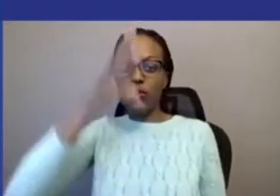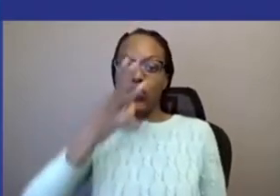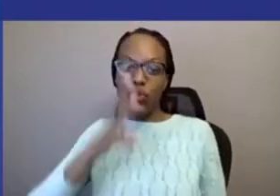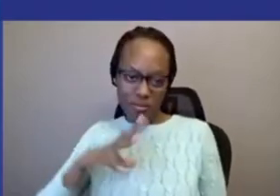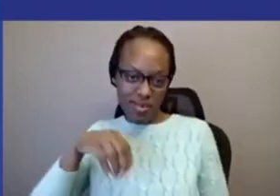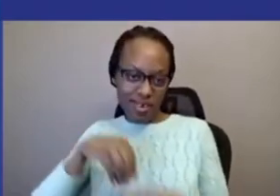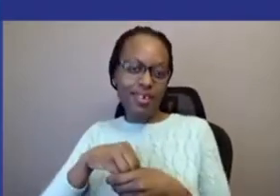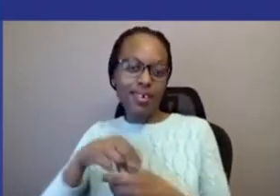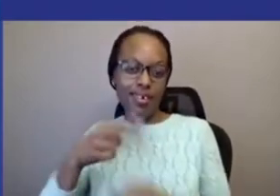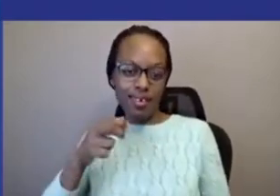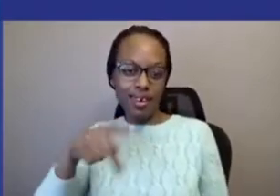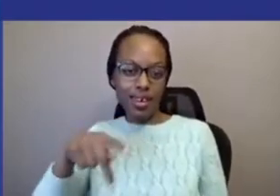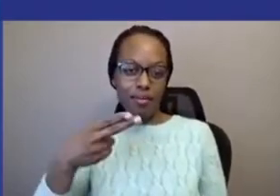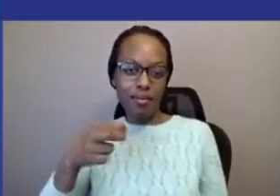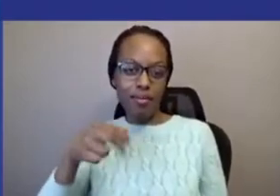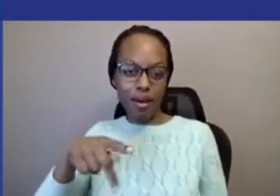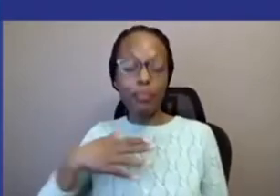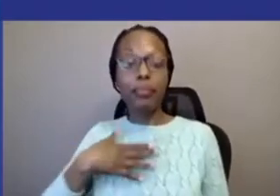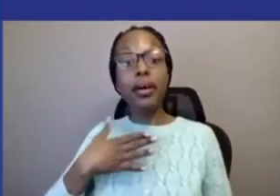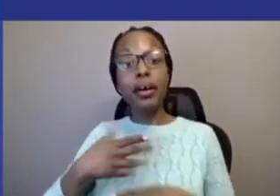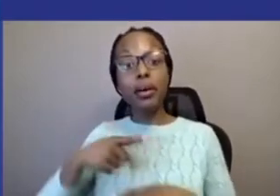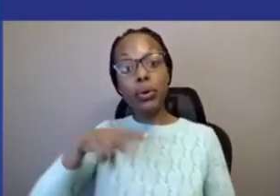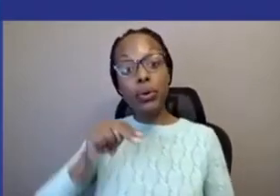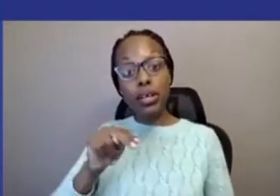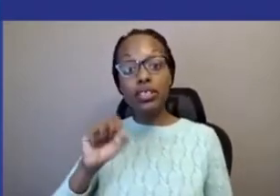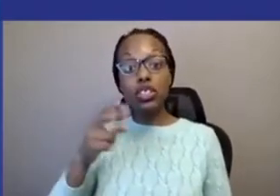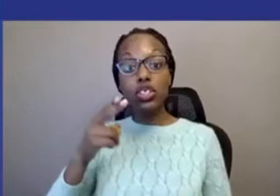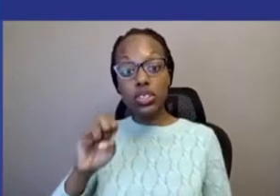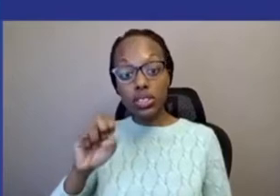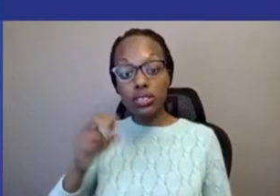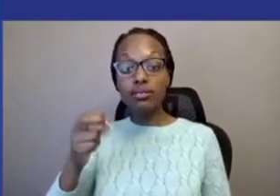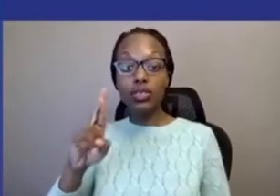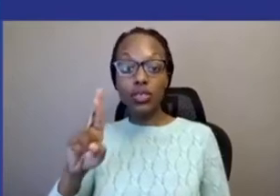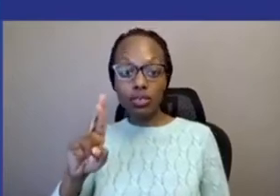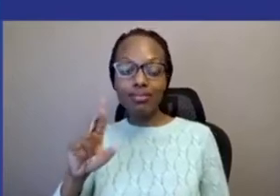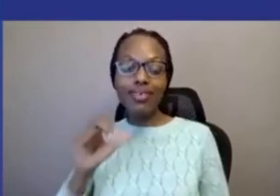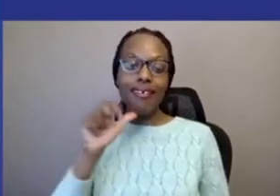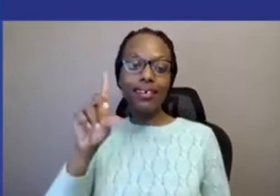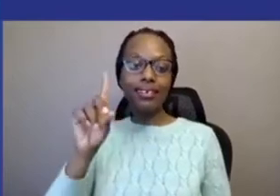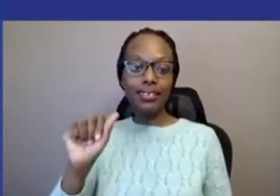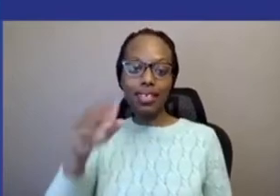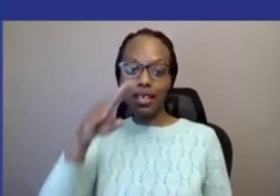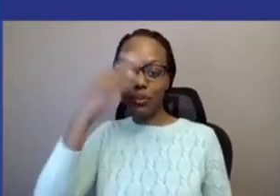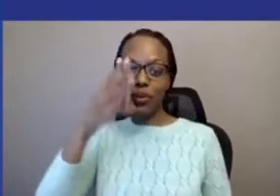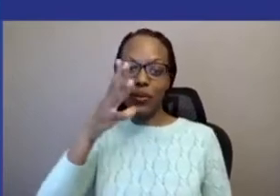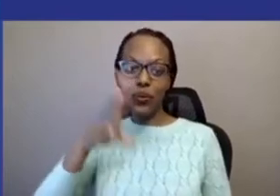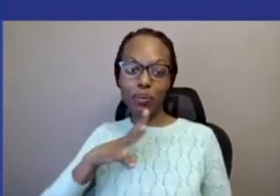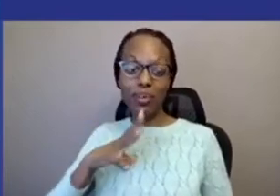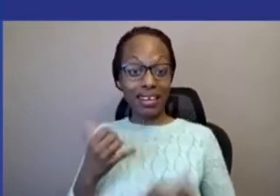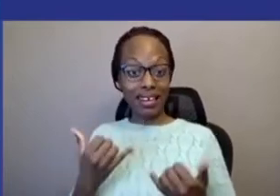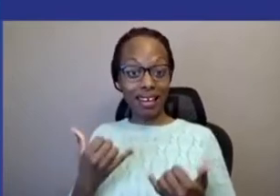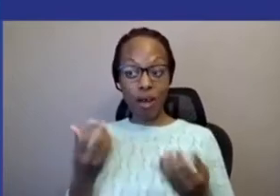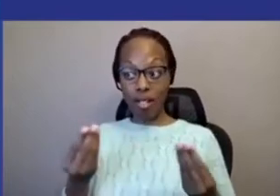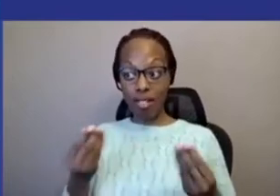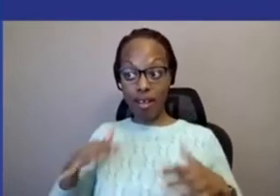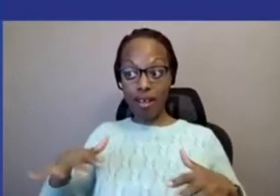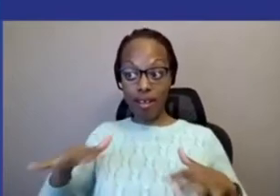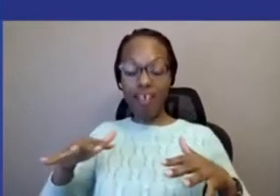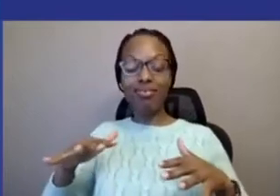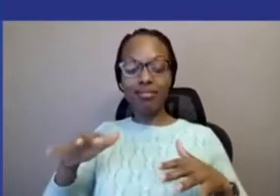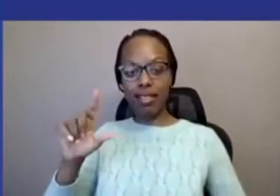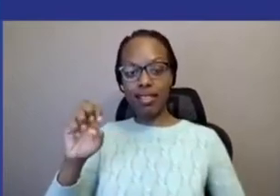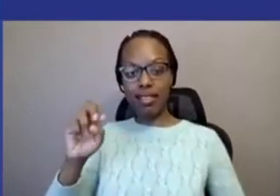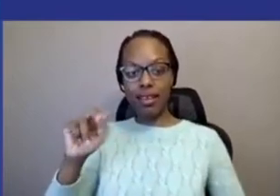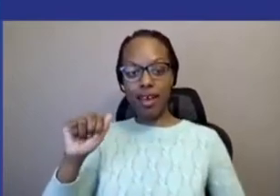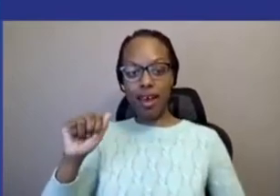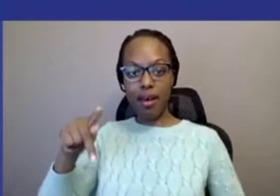a non-disabled Black woman. I am currently on the land of the Lenape people, and I'm wearing a black